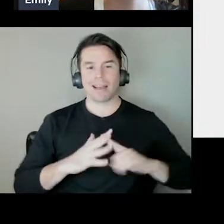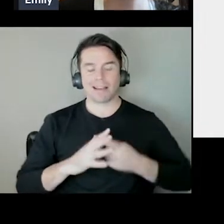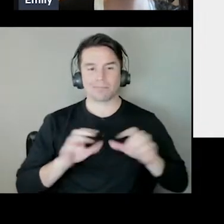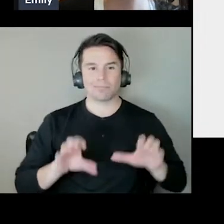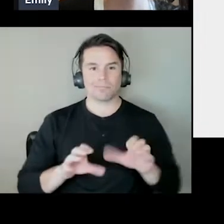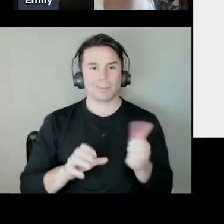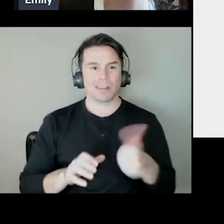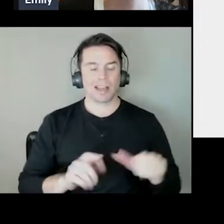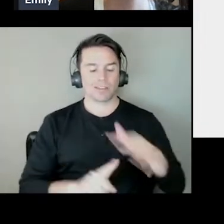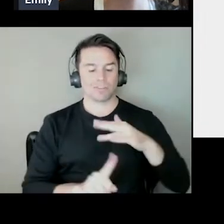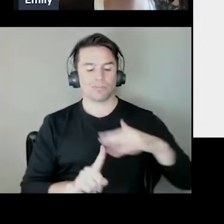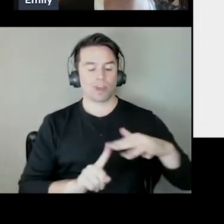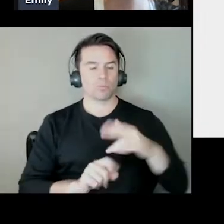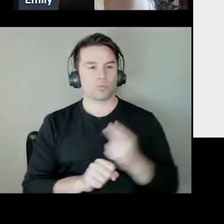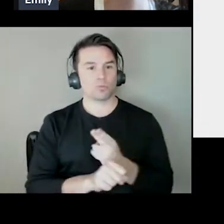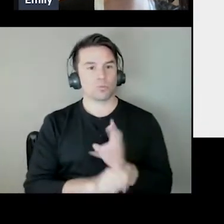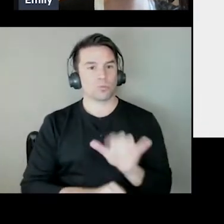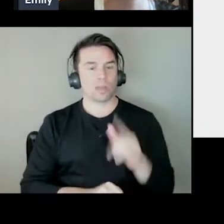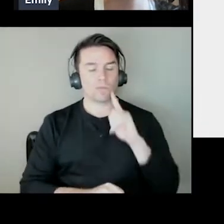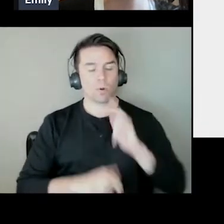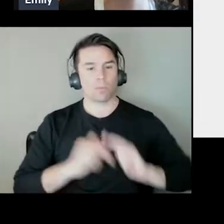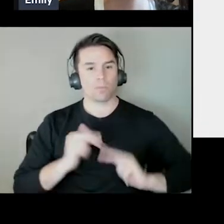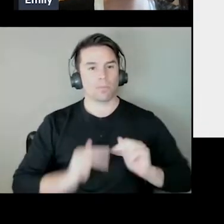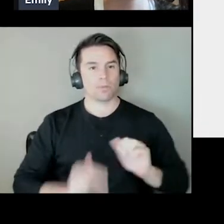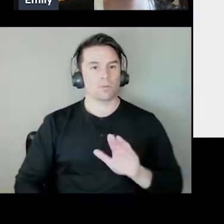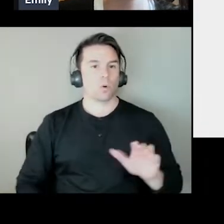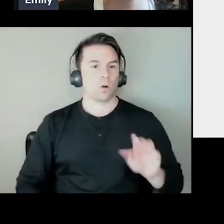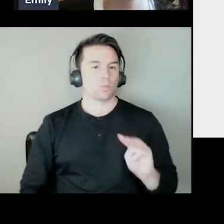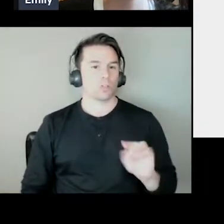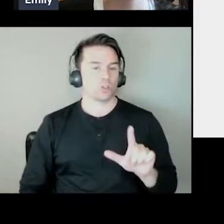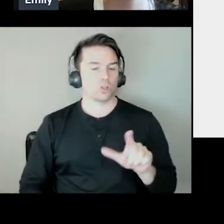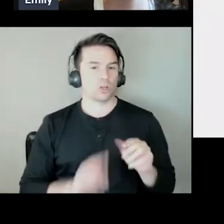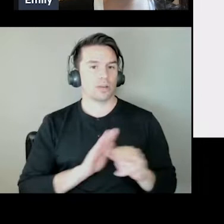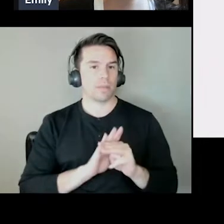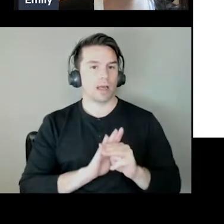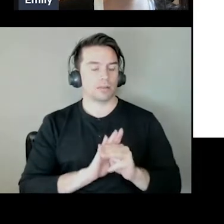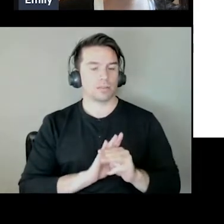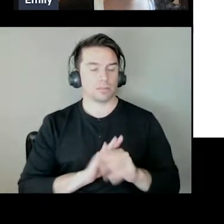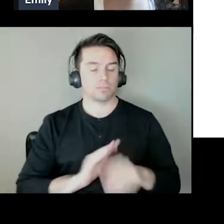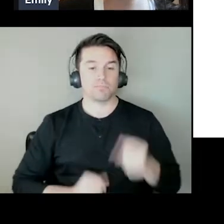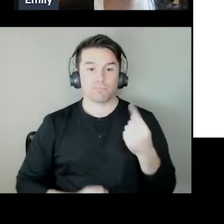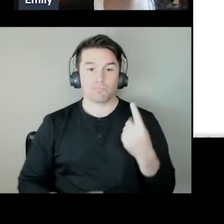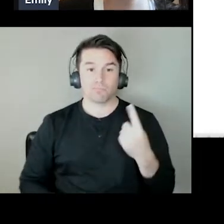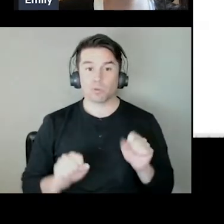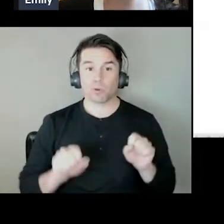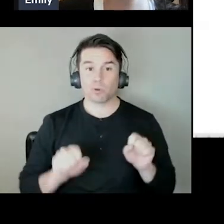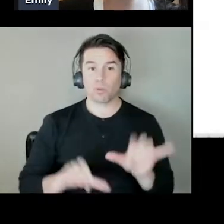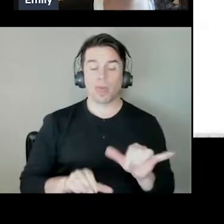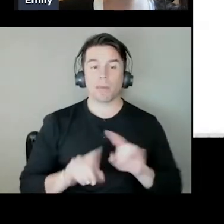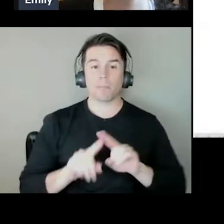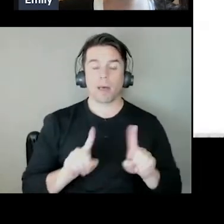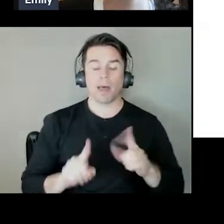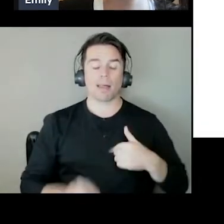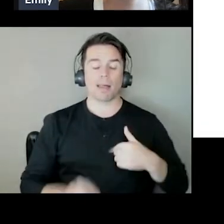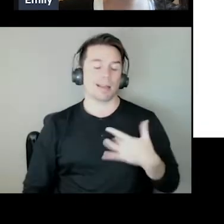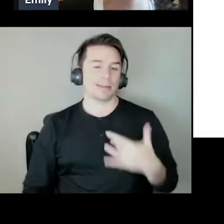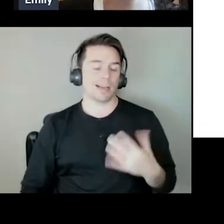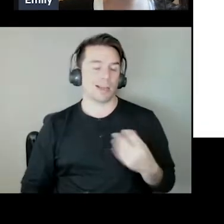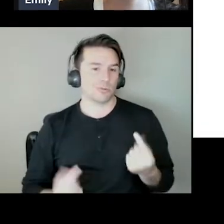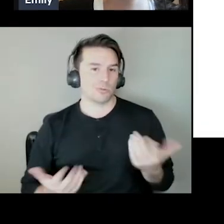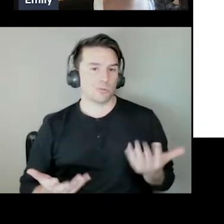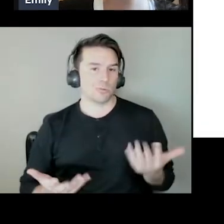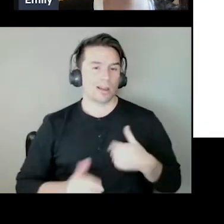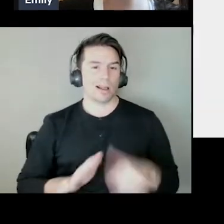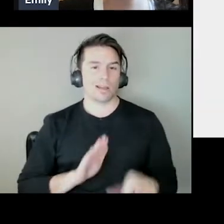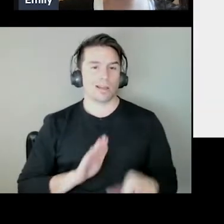up your machine learning models. Now, though you can do that, what I normally do is I actually select a particular Jupyter